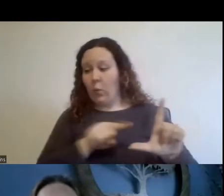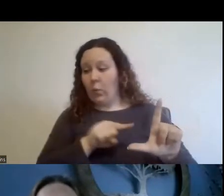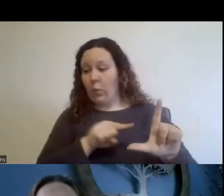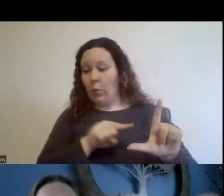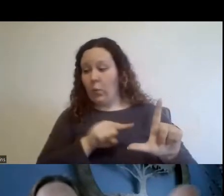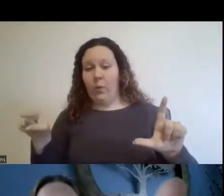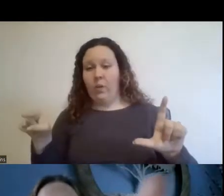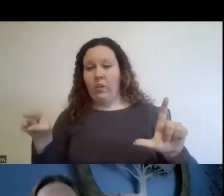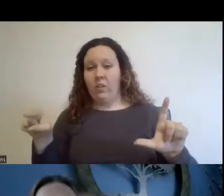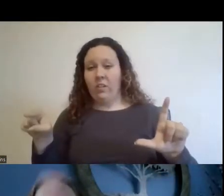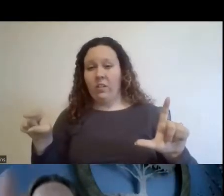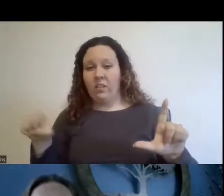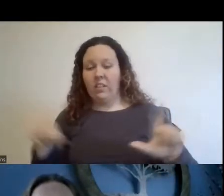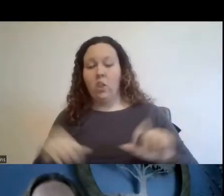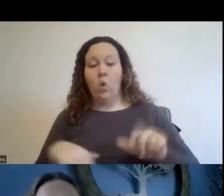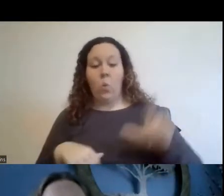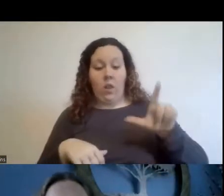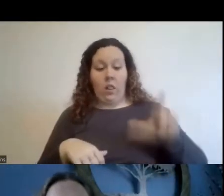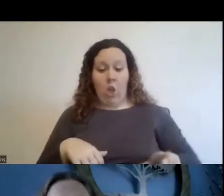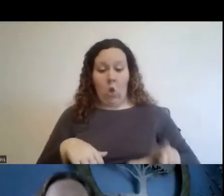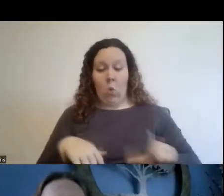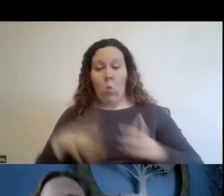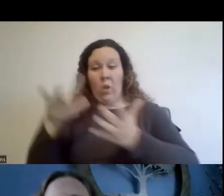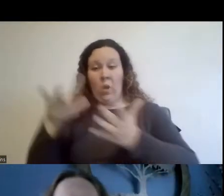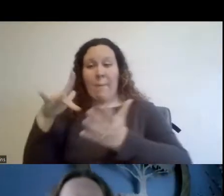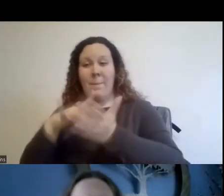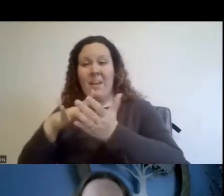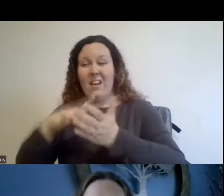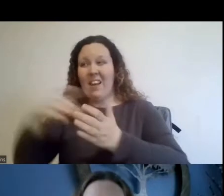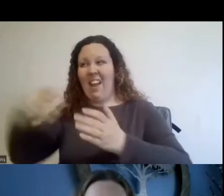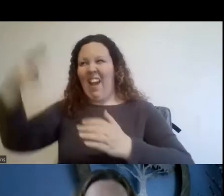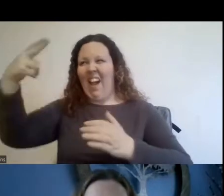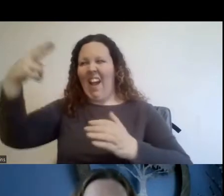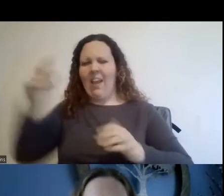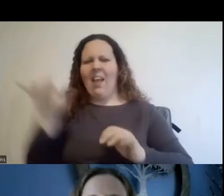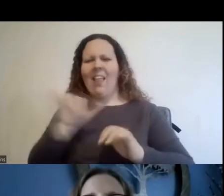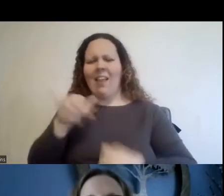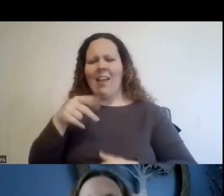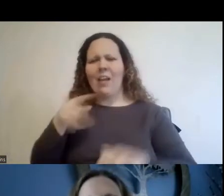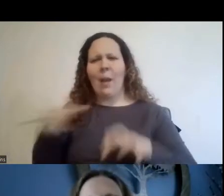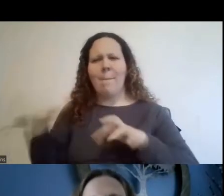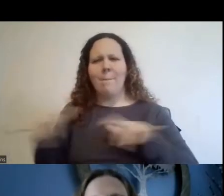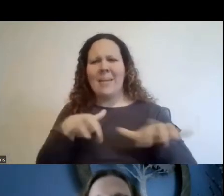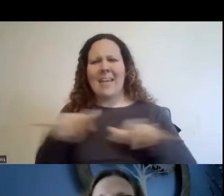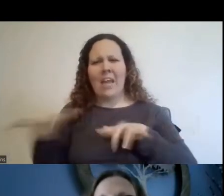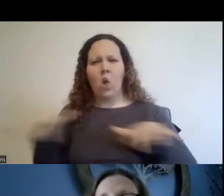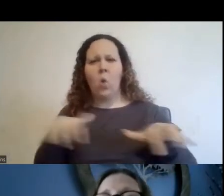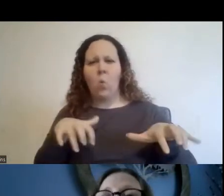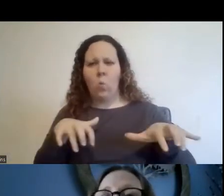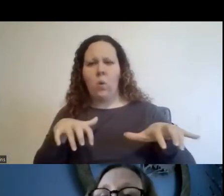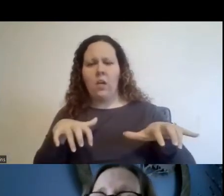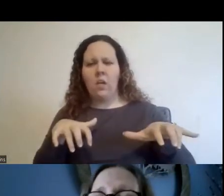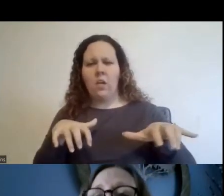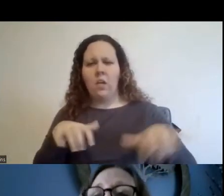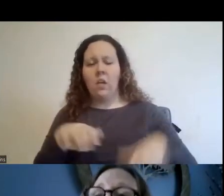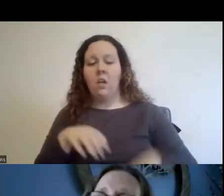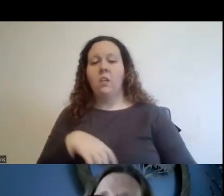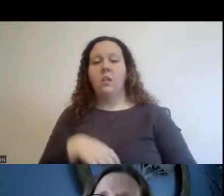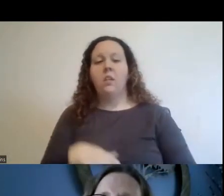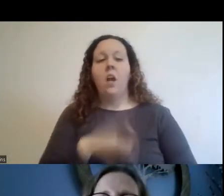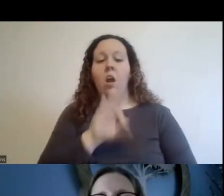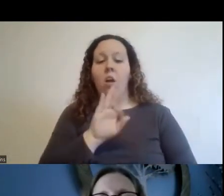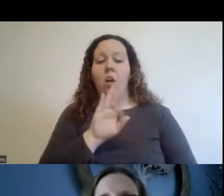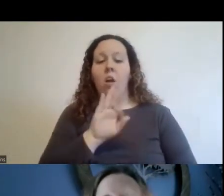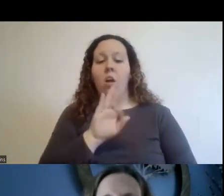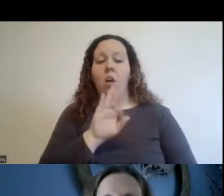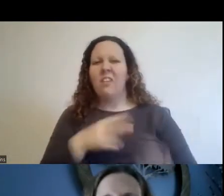it's low to mid to high. It goes from low to high. It's like a piano keyboard. So it's frequency we perceive as